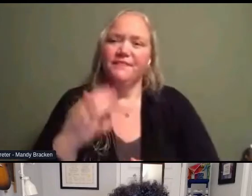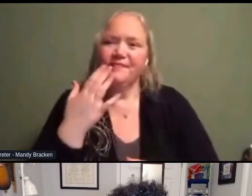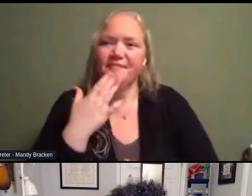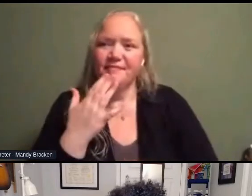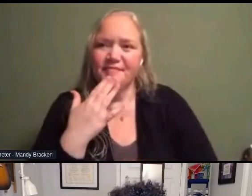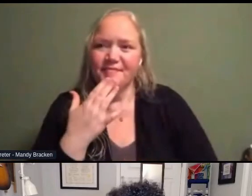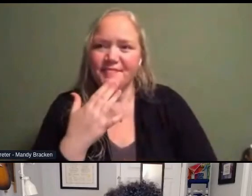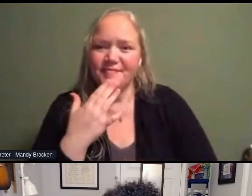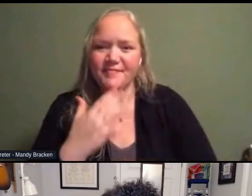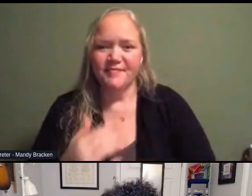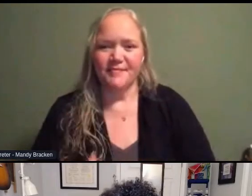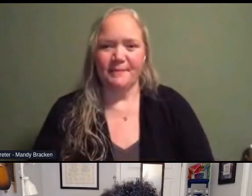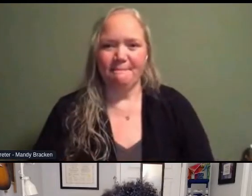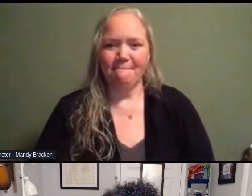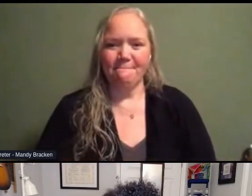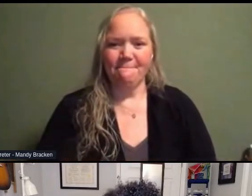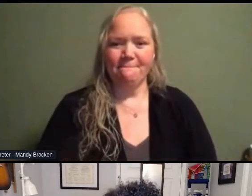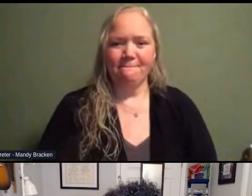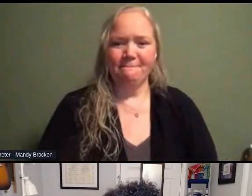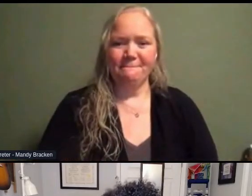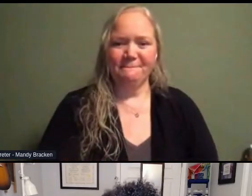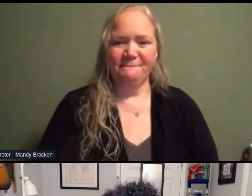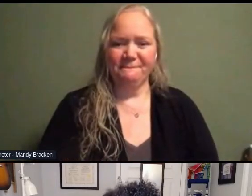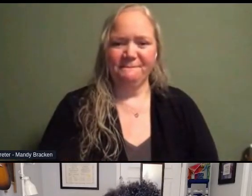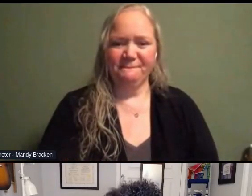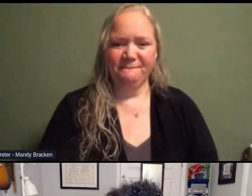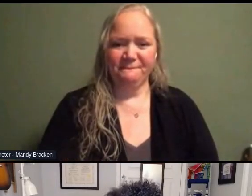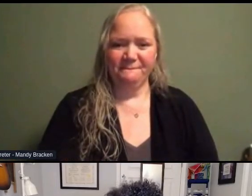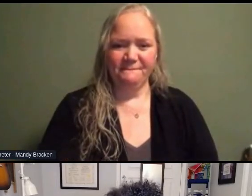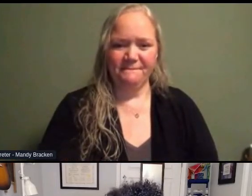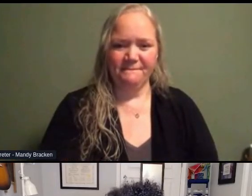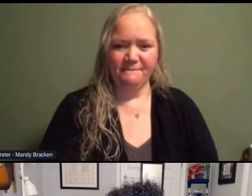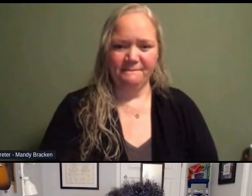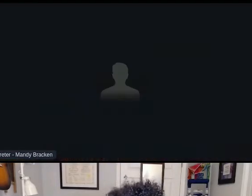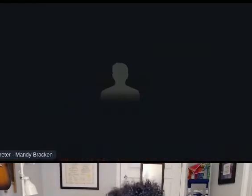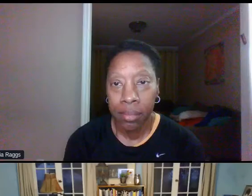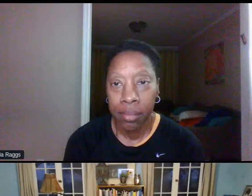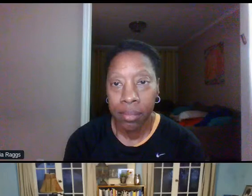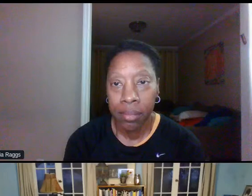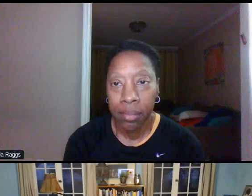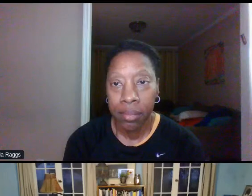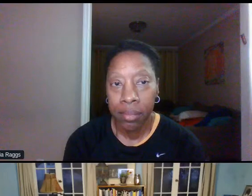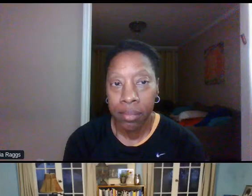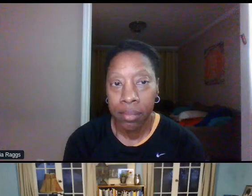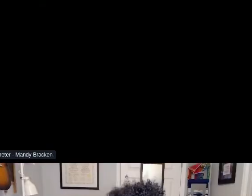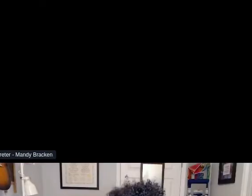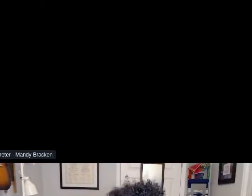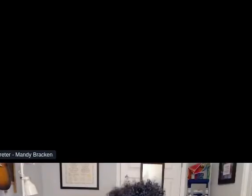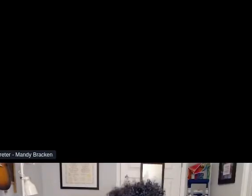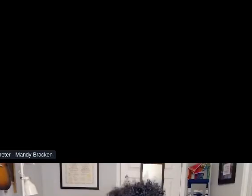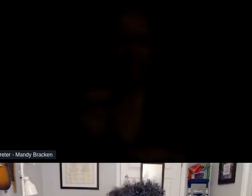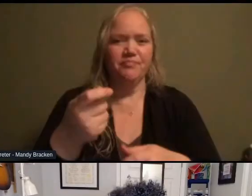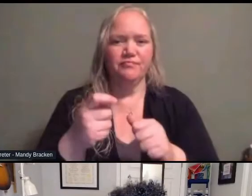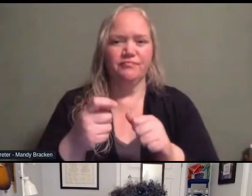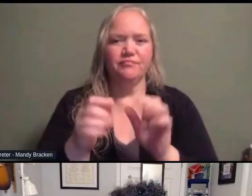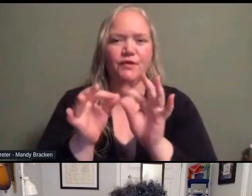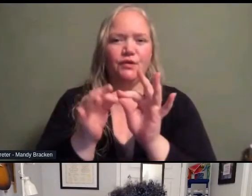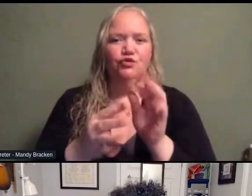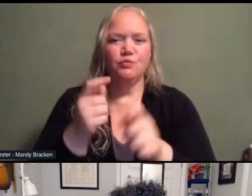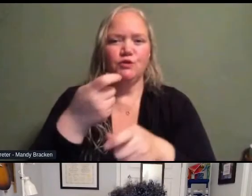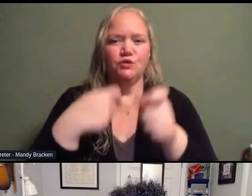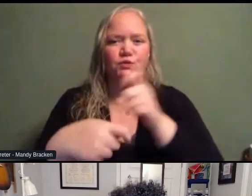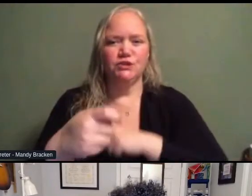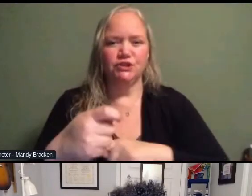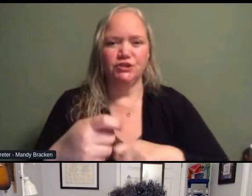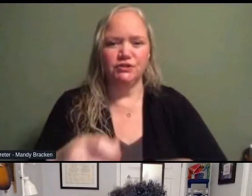offer some words? Well, I would just say that I've been taking notes on what